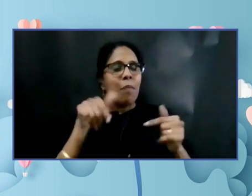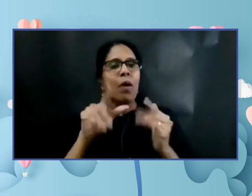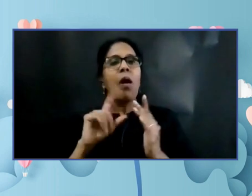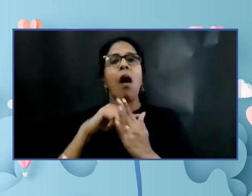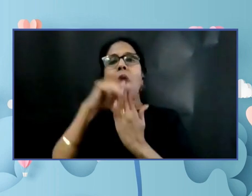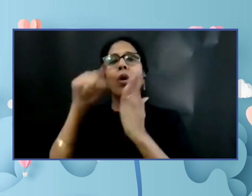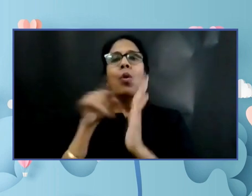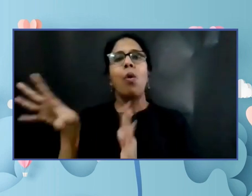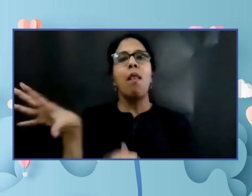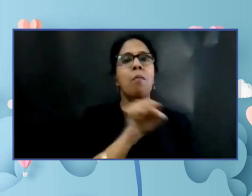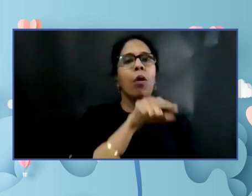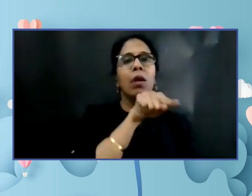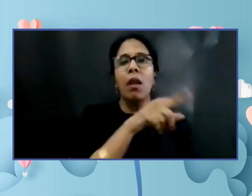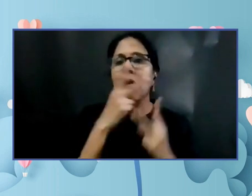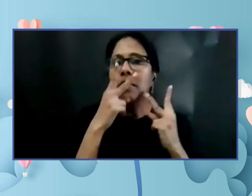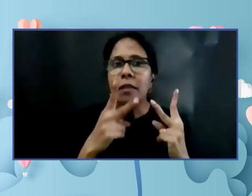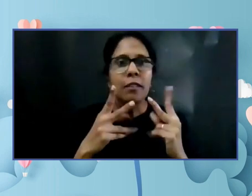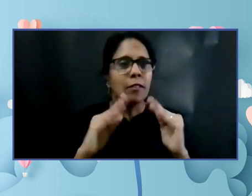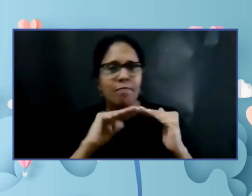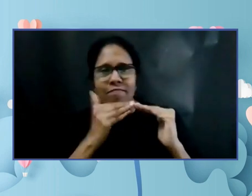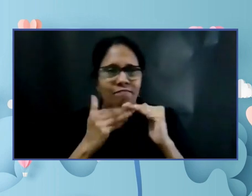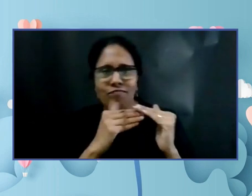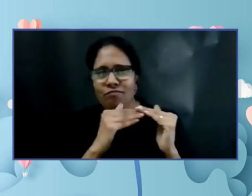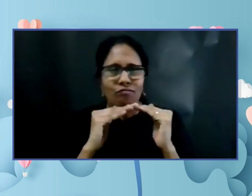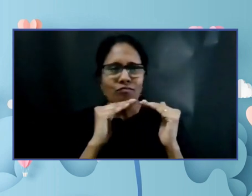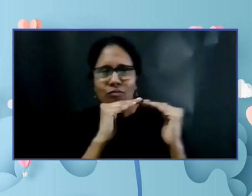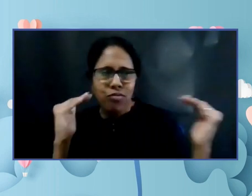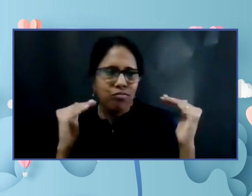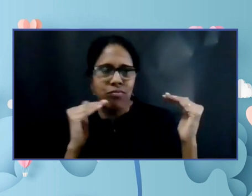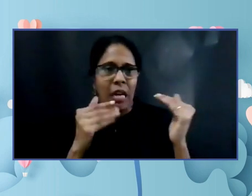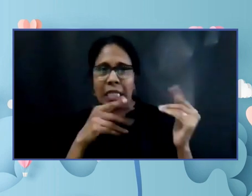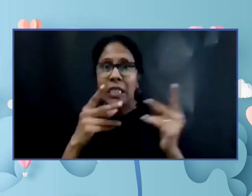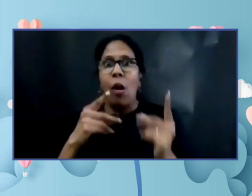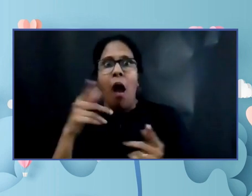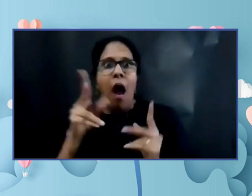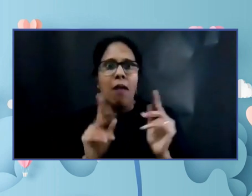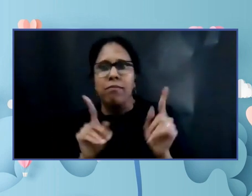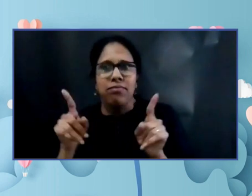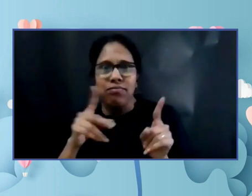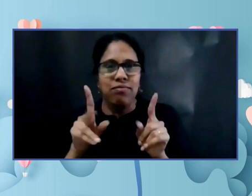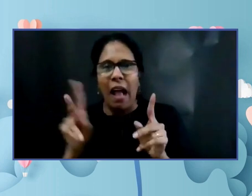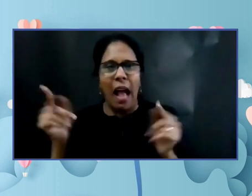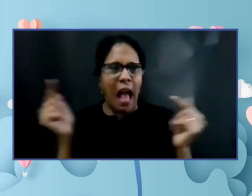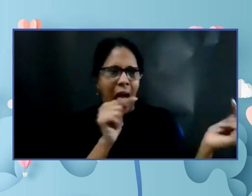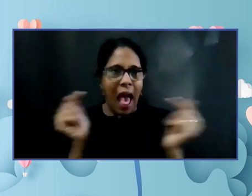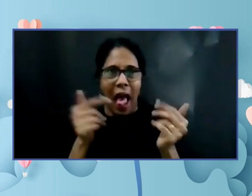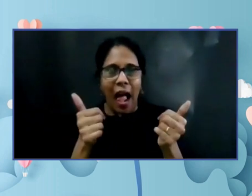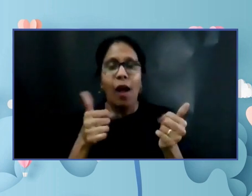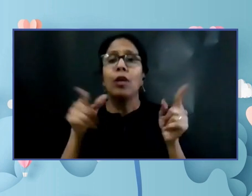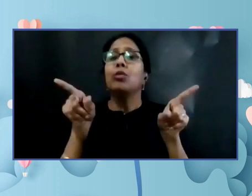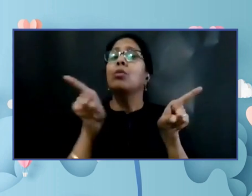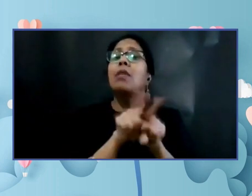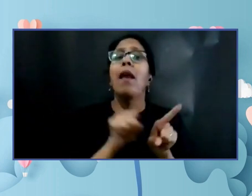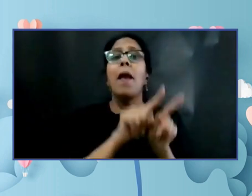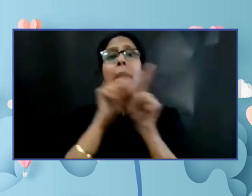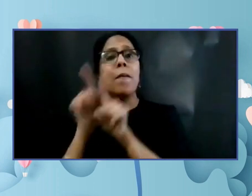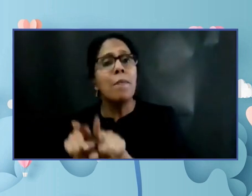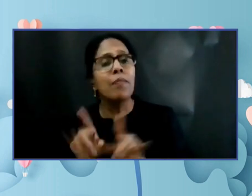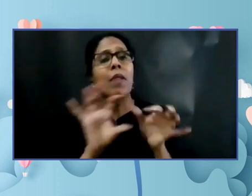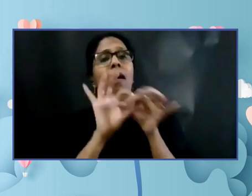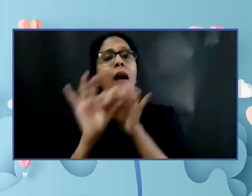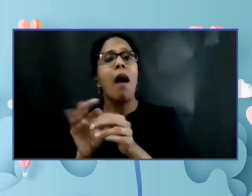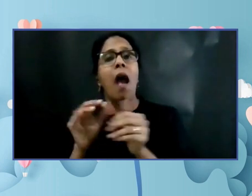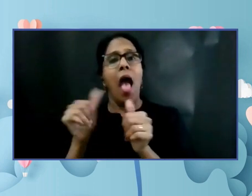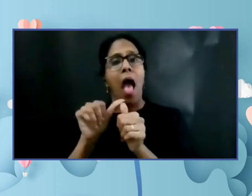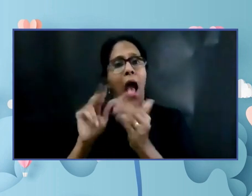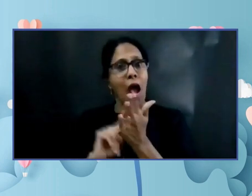really fighting it at par with all of them. And it was not just Megha, but I also saw Anu doing the speed painting with